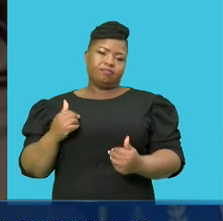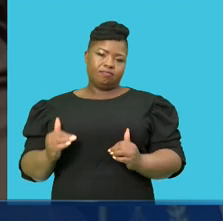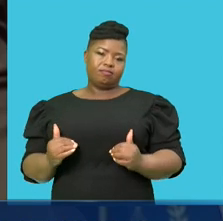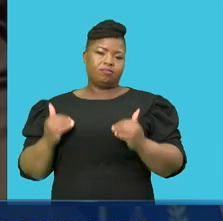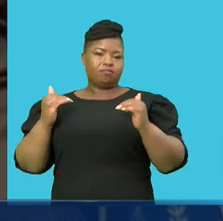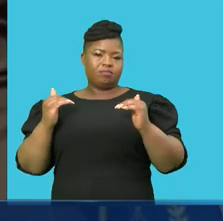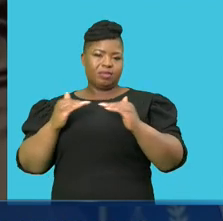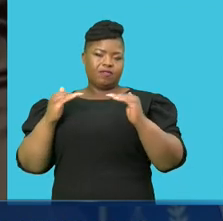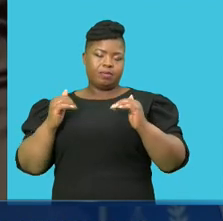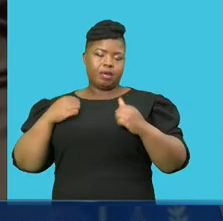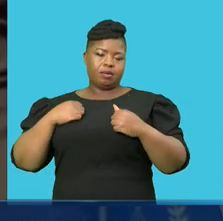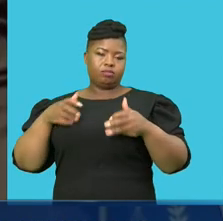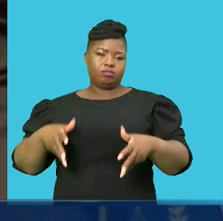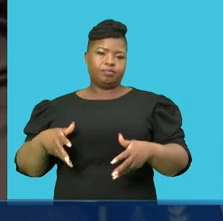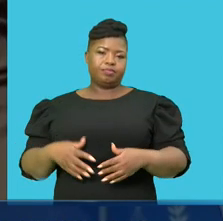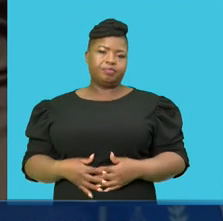I am today.